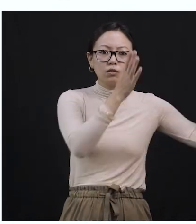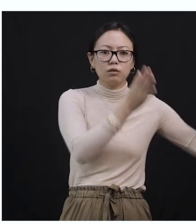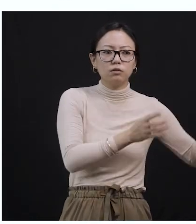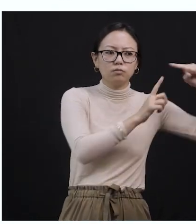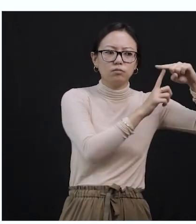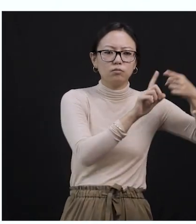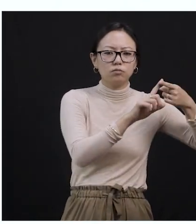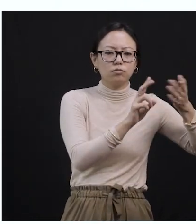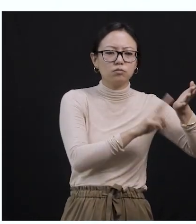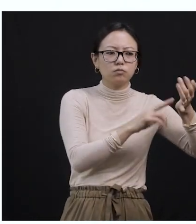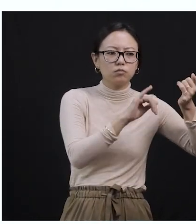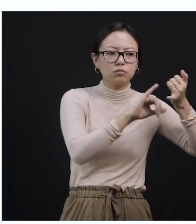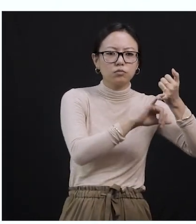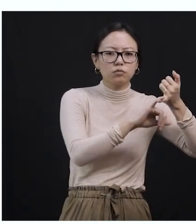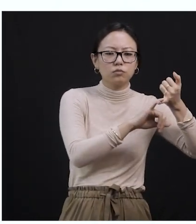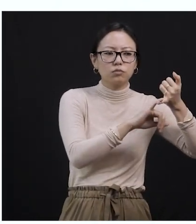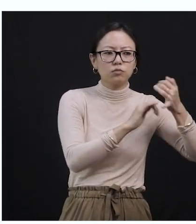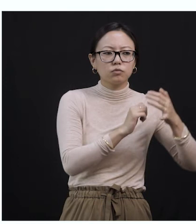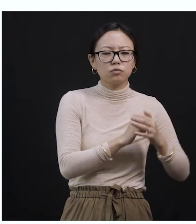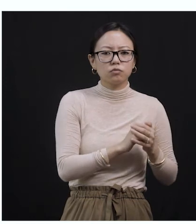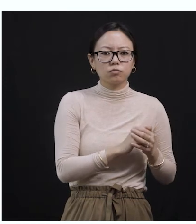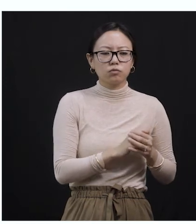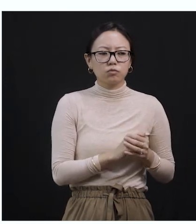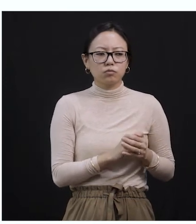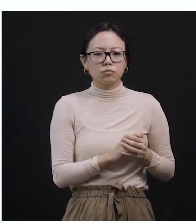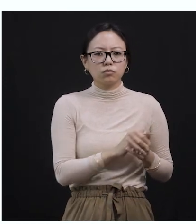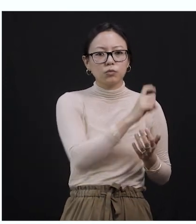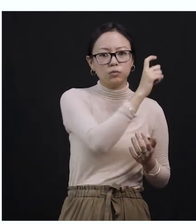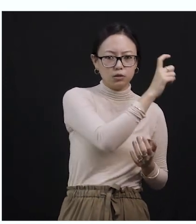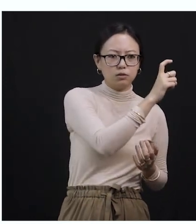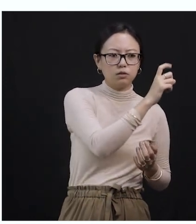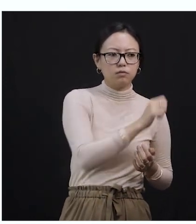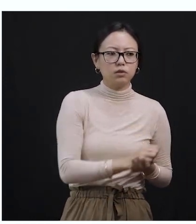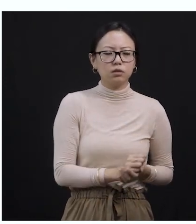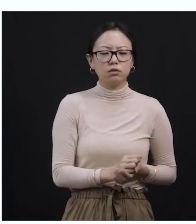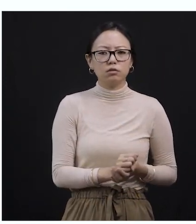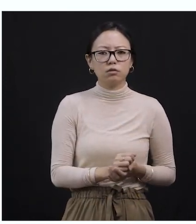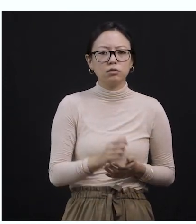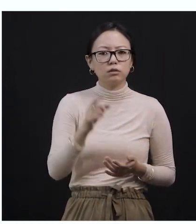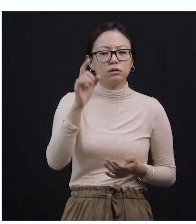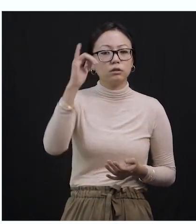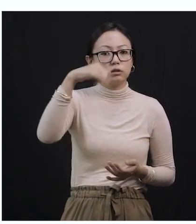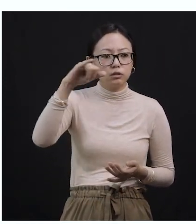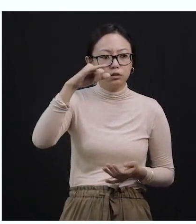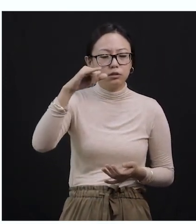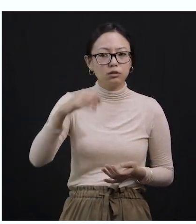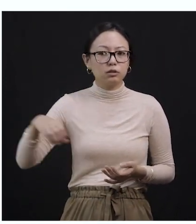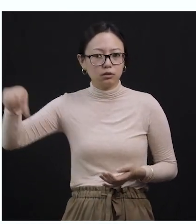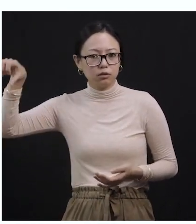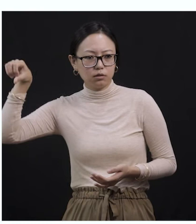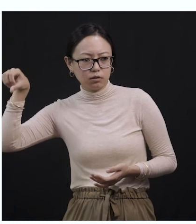7. Tens place of 65, we have 6. In tens place of 91, we have